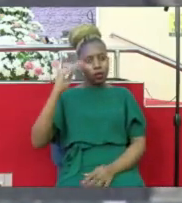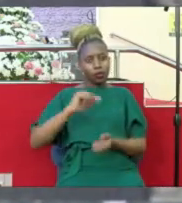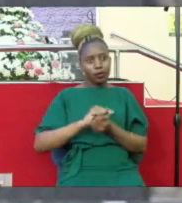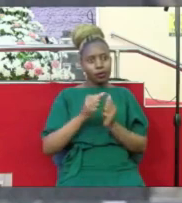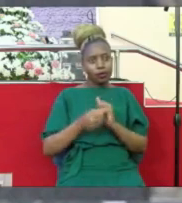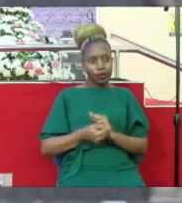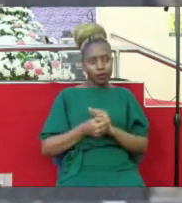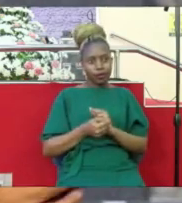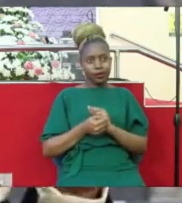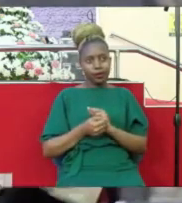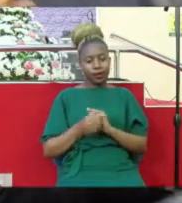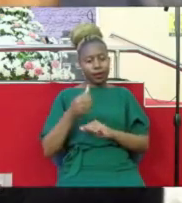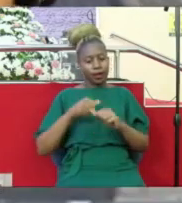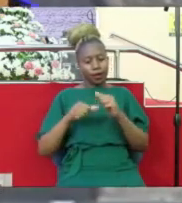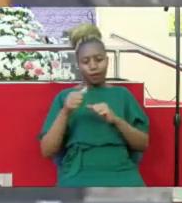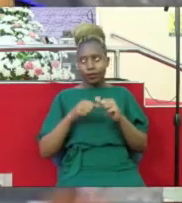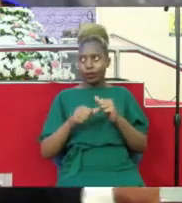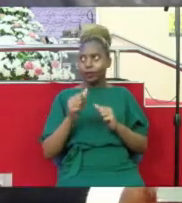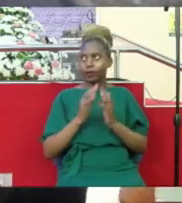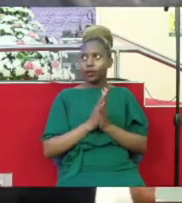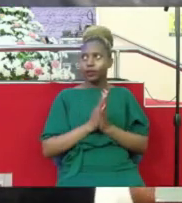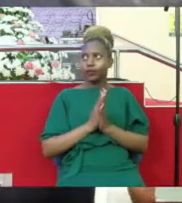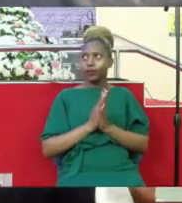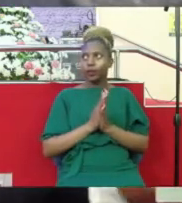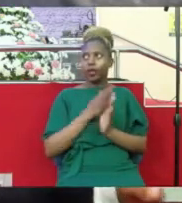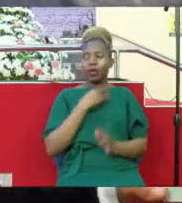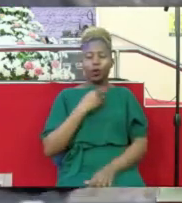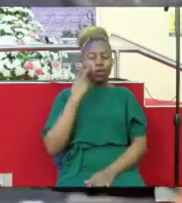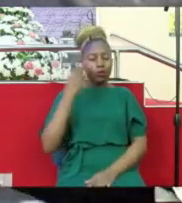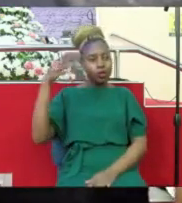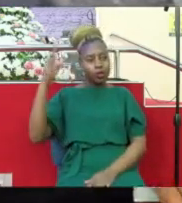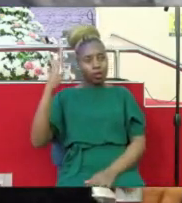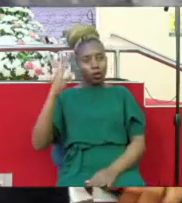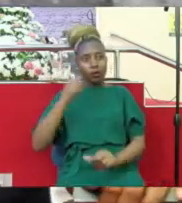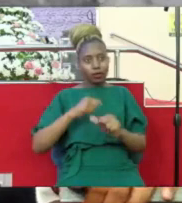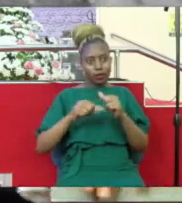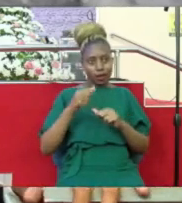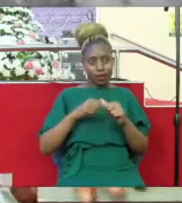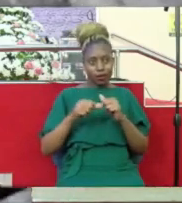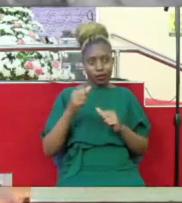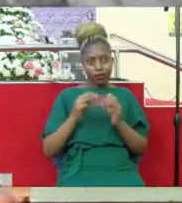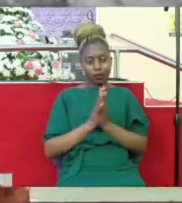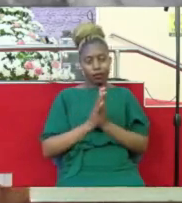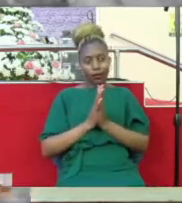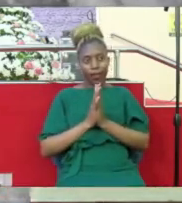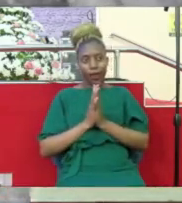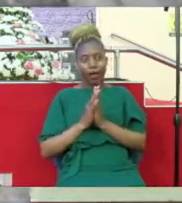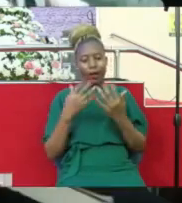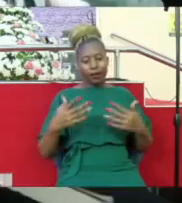see burdens lifted. And when I see God move, I'm going to see my government